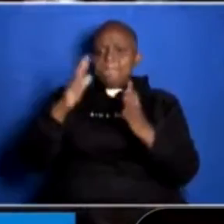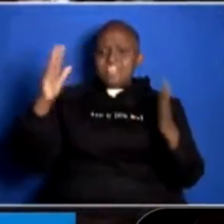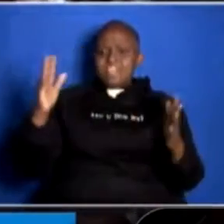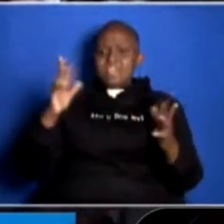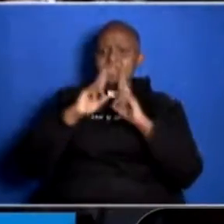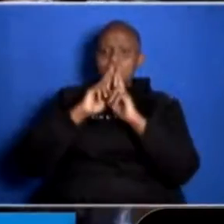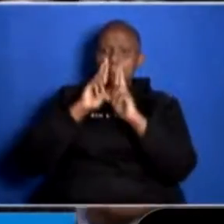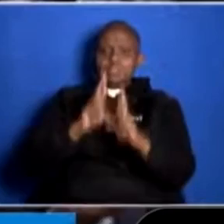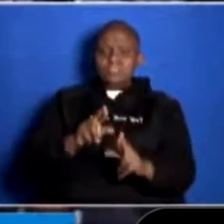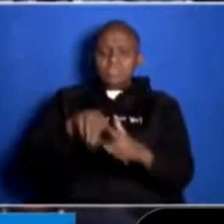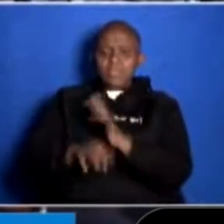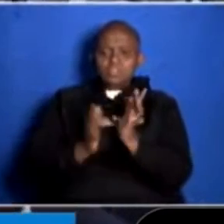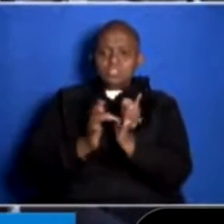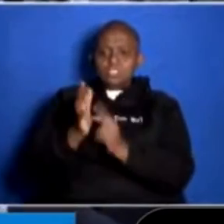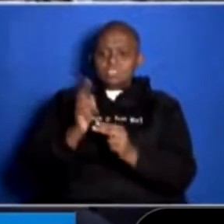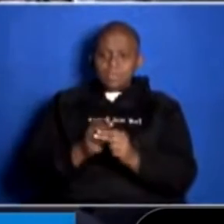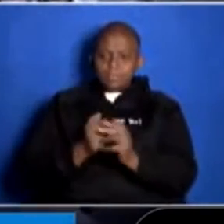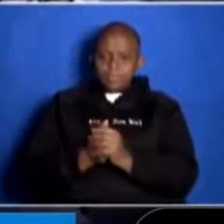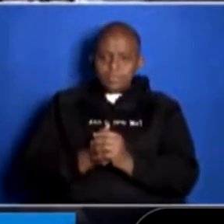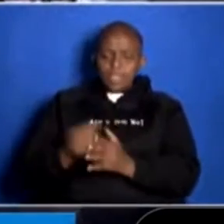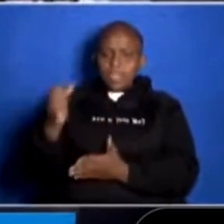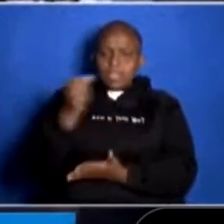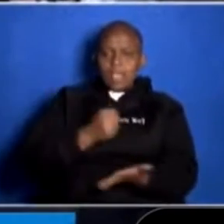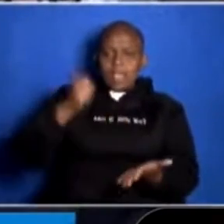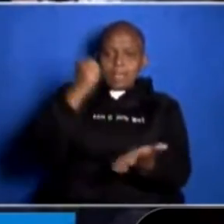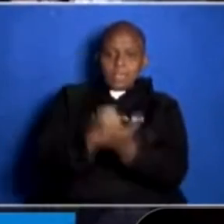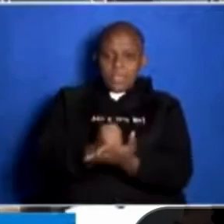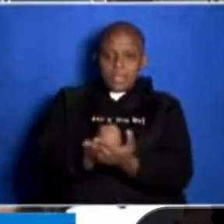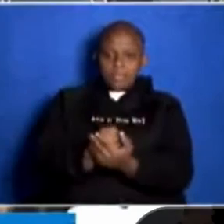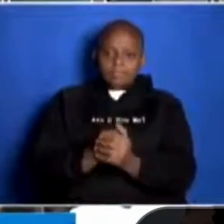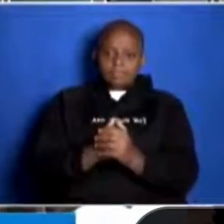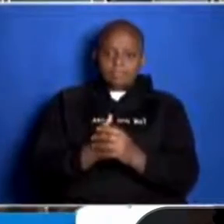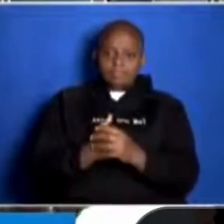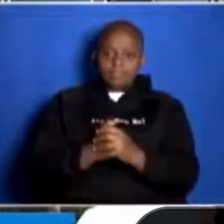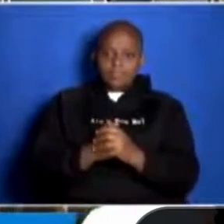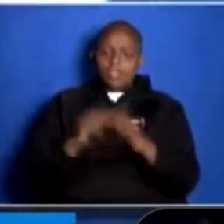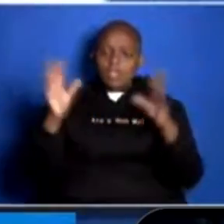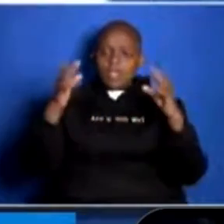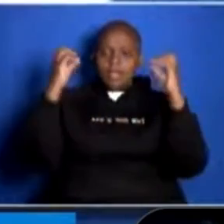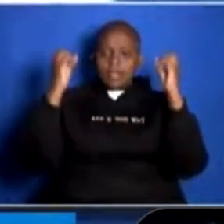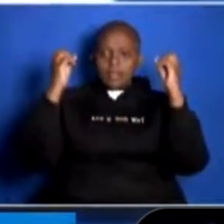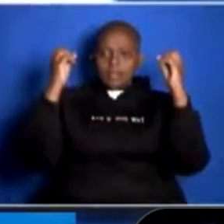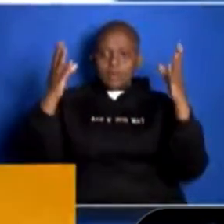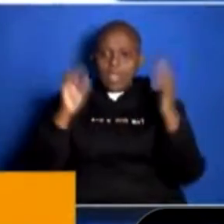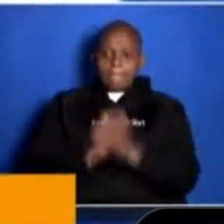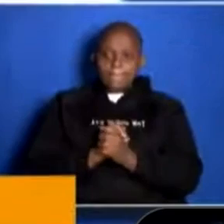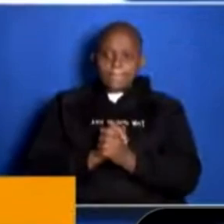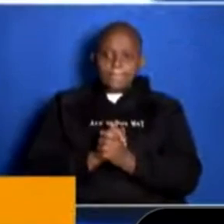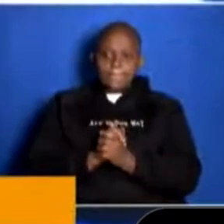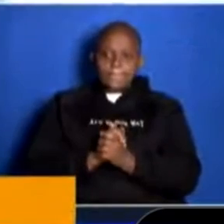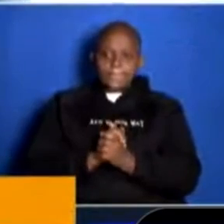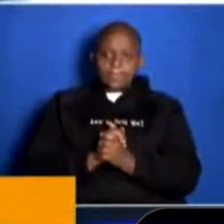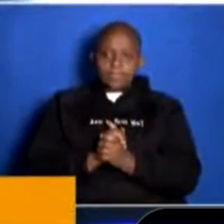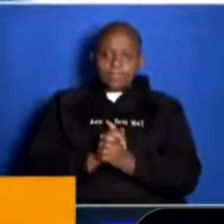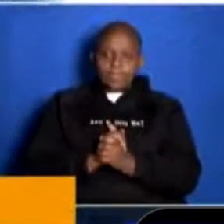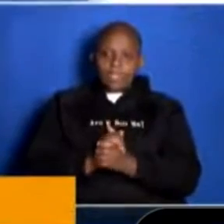for great results in the name of Jesus. In the name of Jesus. Amen and amen. Amina na amina. Hallelujah. Hallelujah. And when he